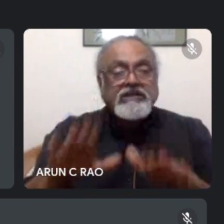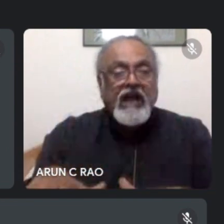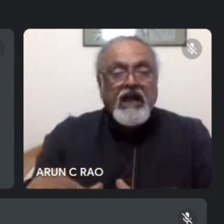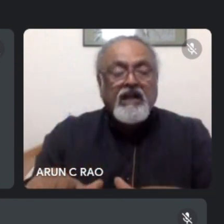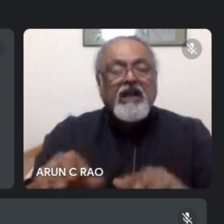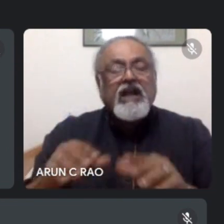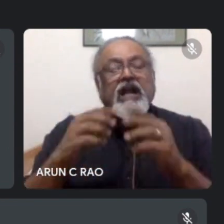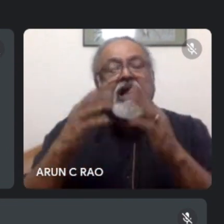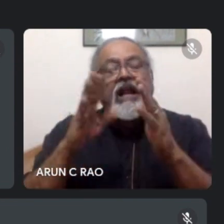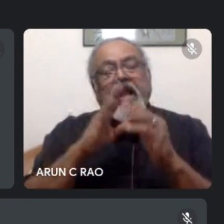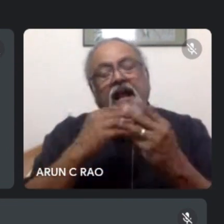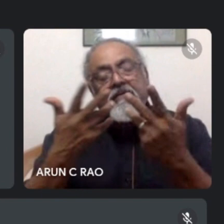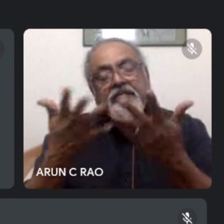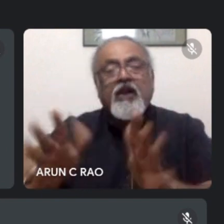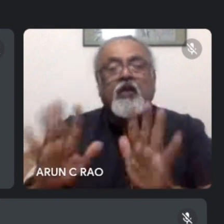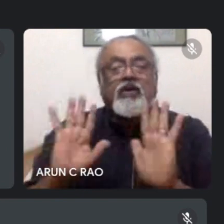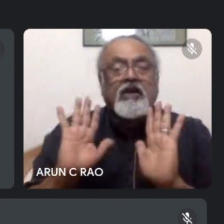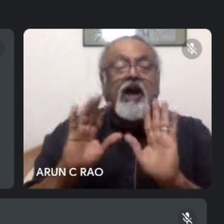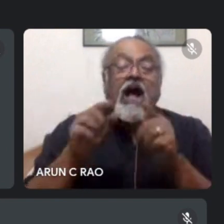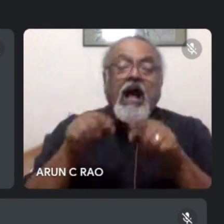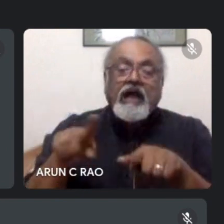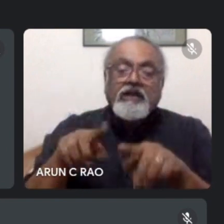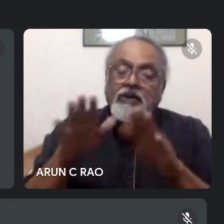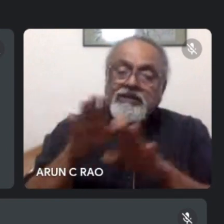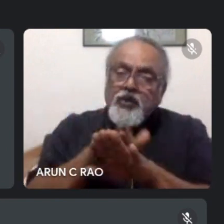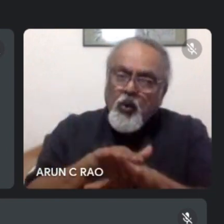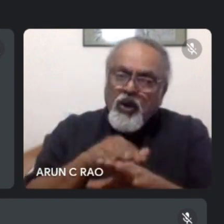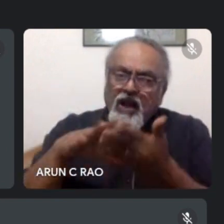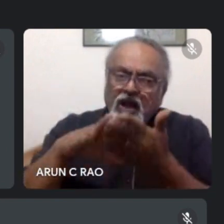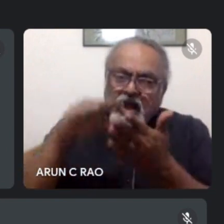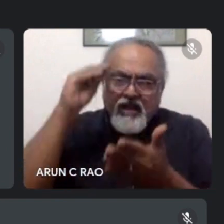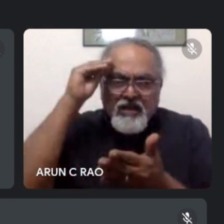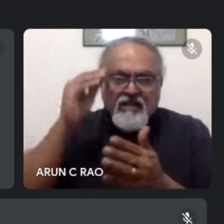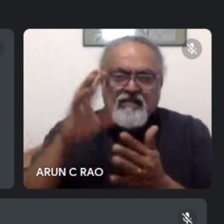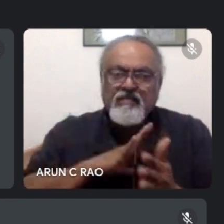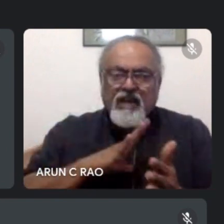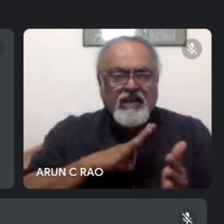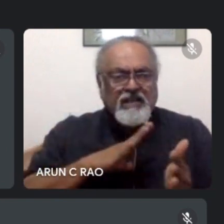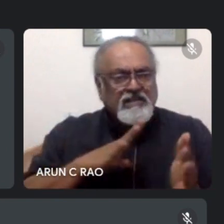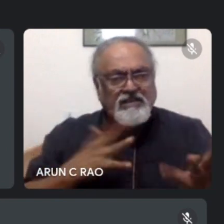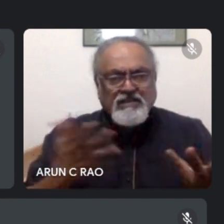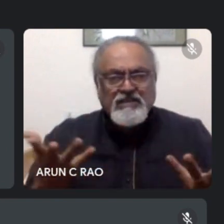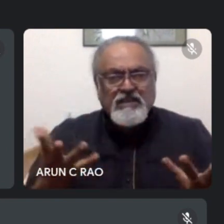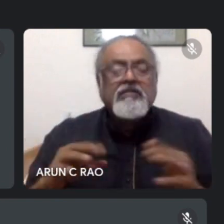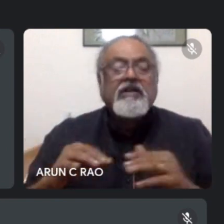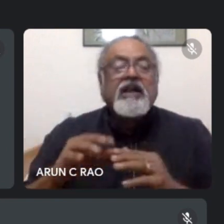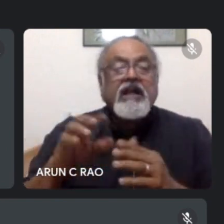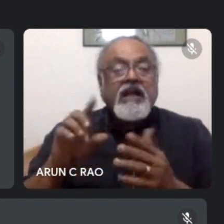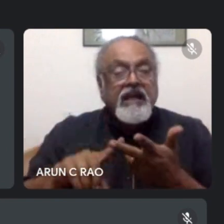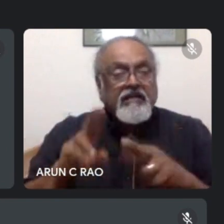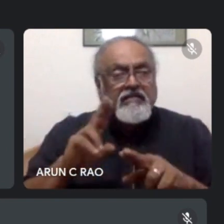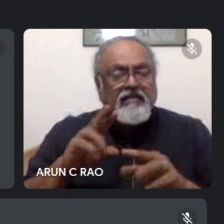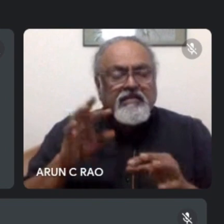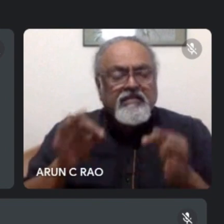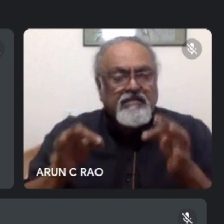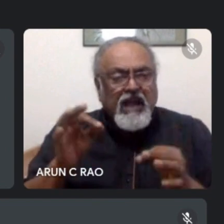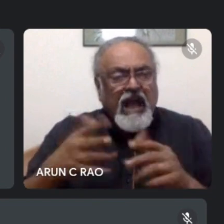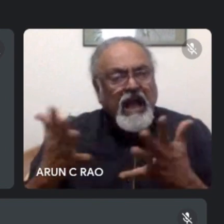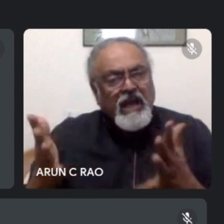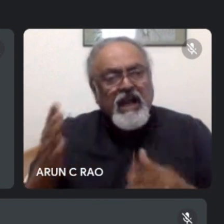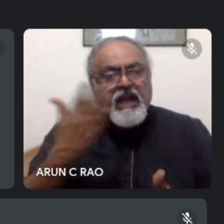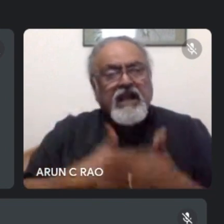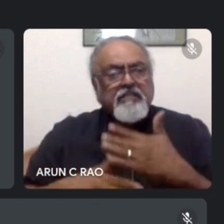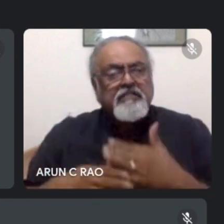are. If they're a slow learner, it's fine. They'll pick up. If they're having any sort of disability, it's